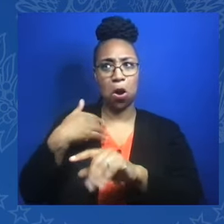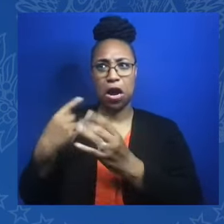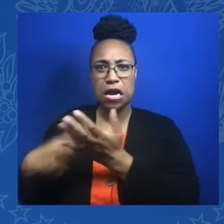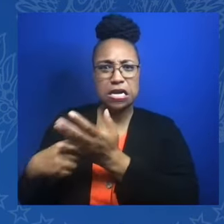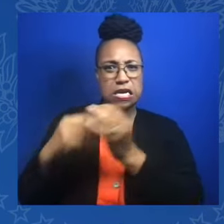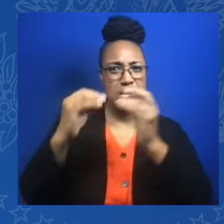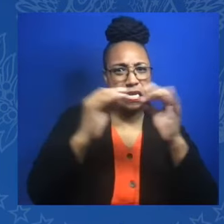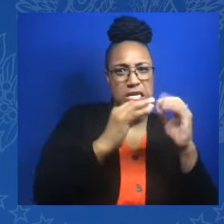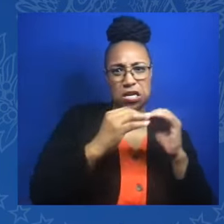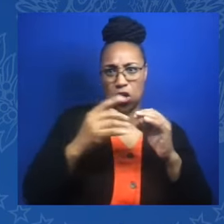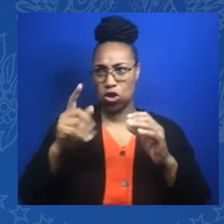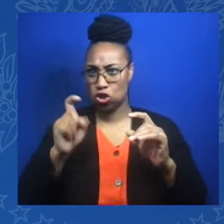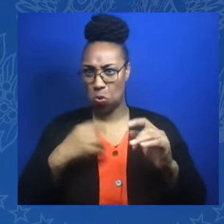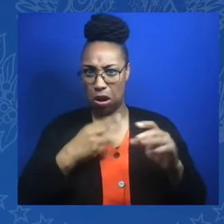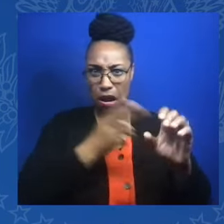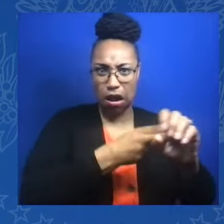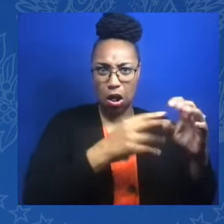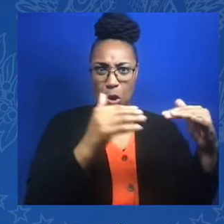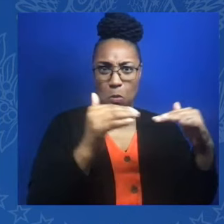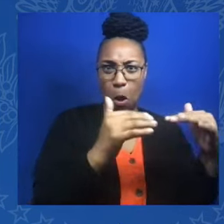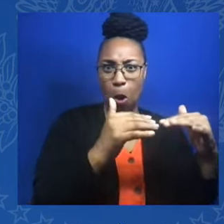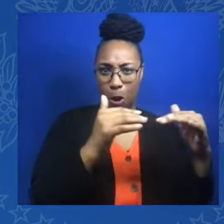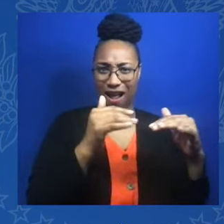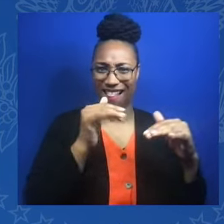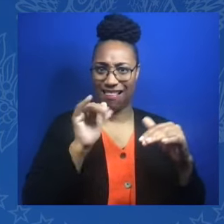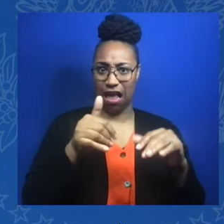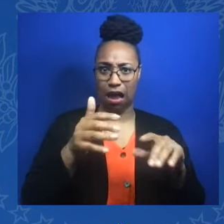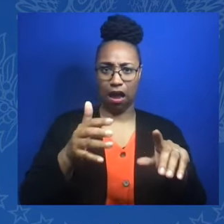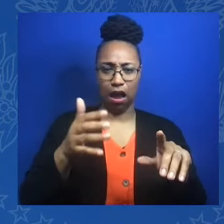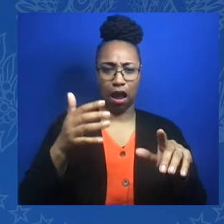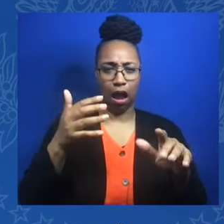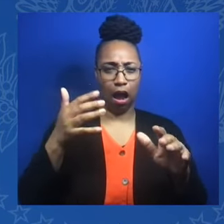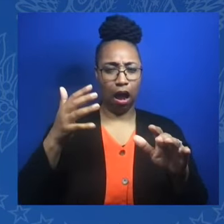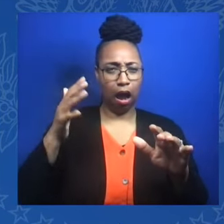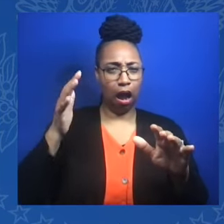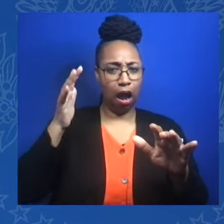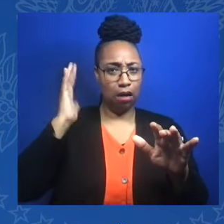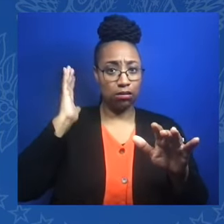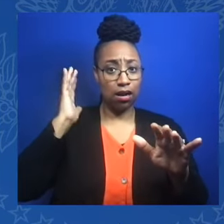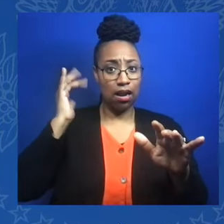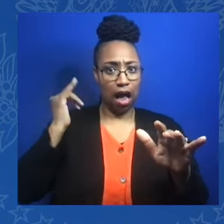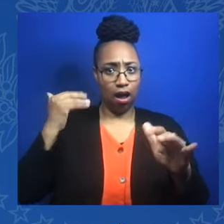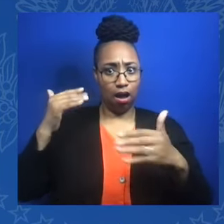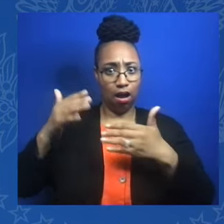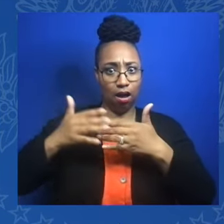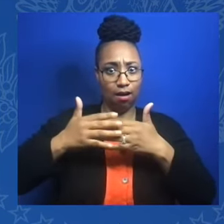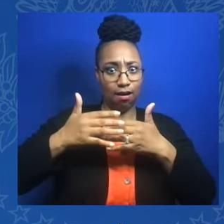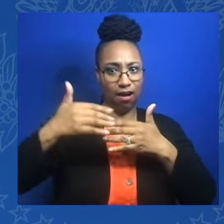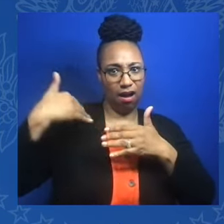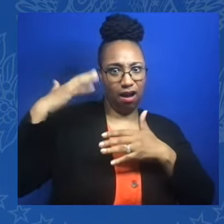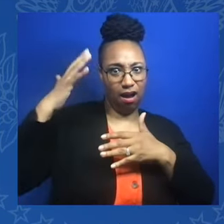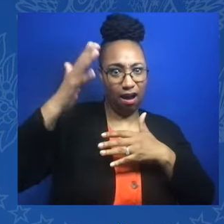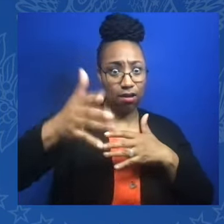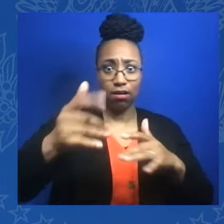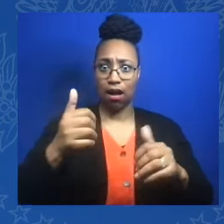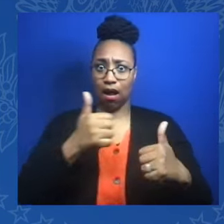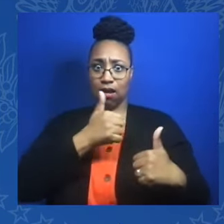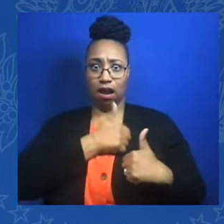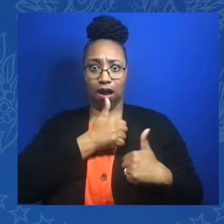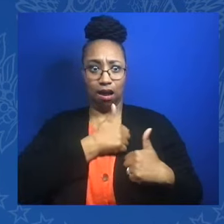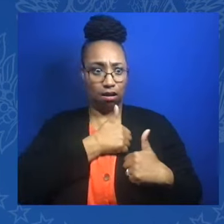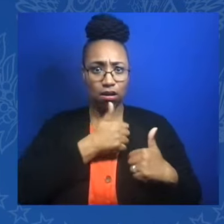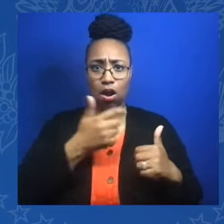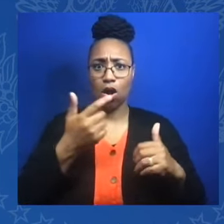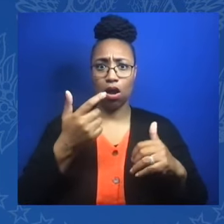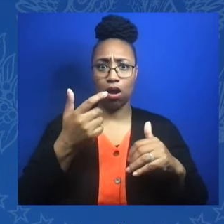Canadian and American soldiers were fighting against fascism, shoulder to shoulder. There are battlefields around the